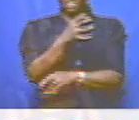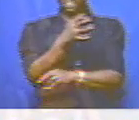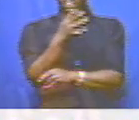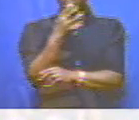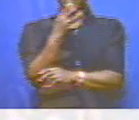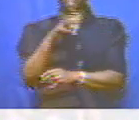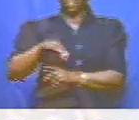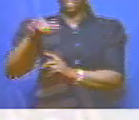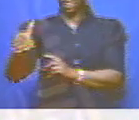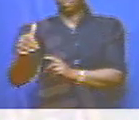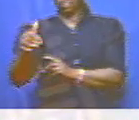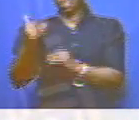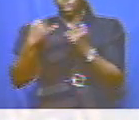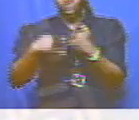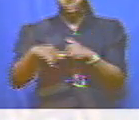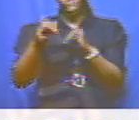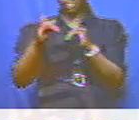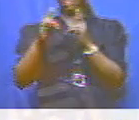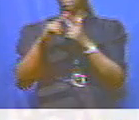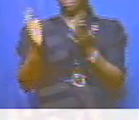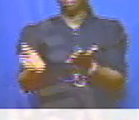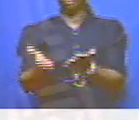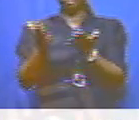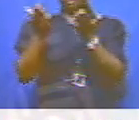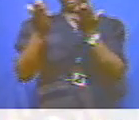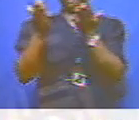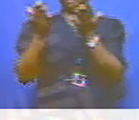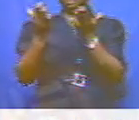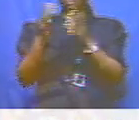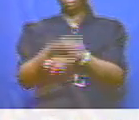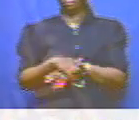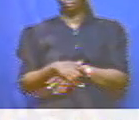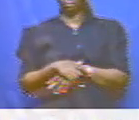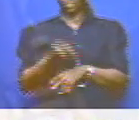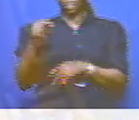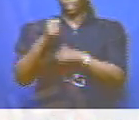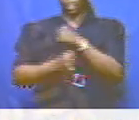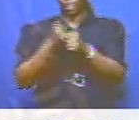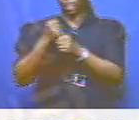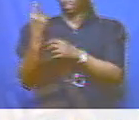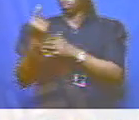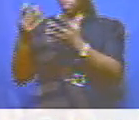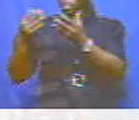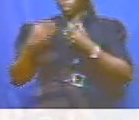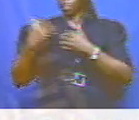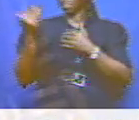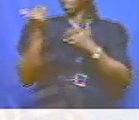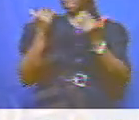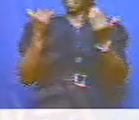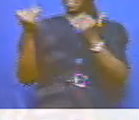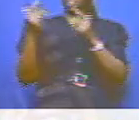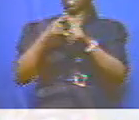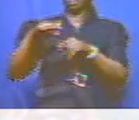of the counties and try to get them up to speed. For instance, this year alone we've received requests from Meru